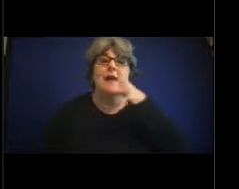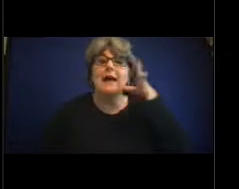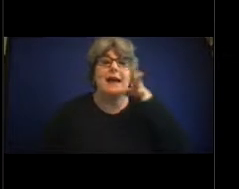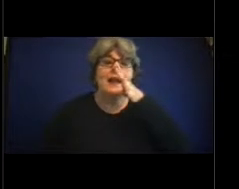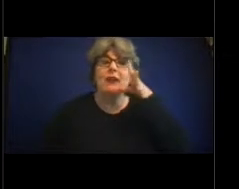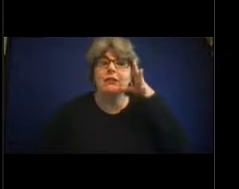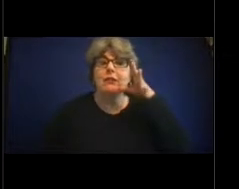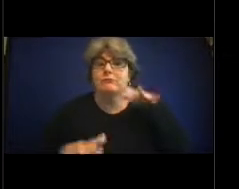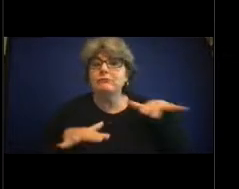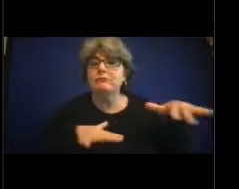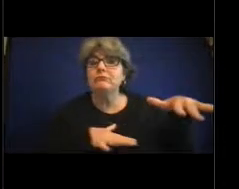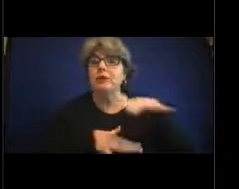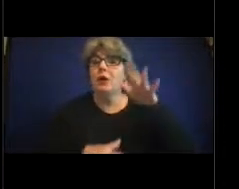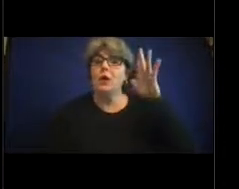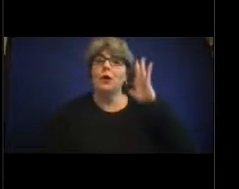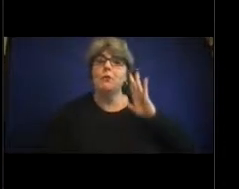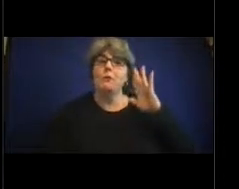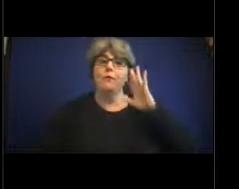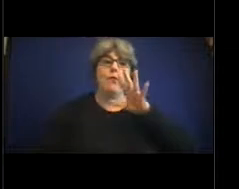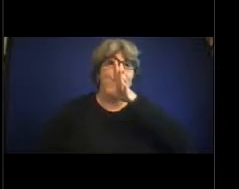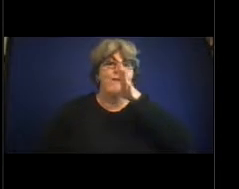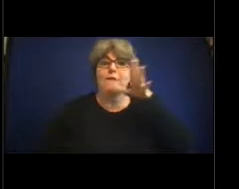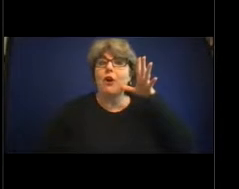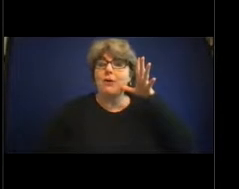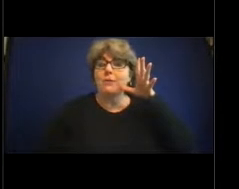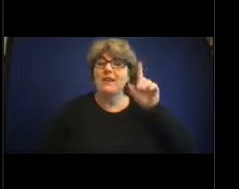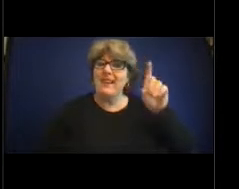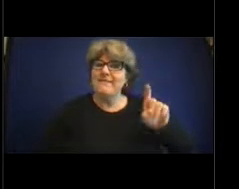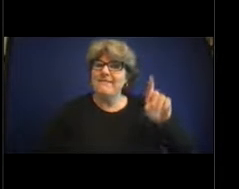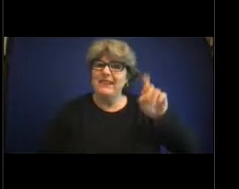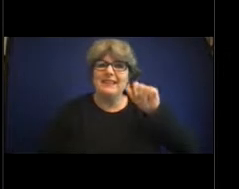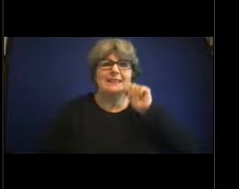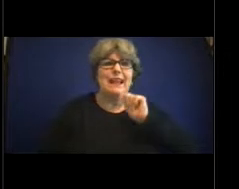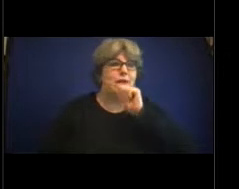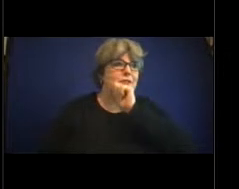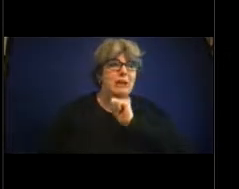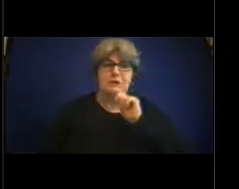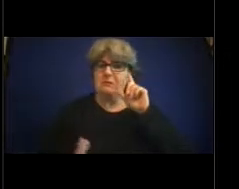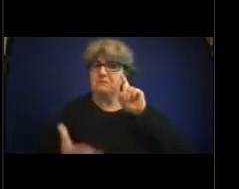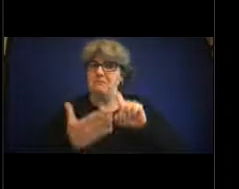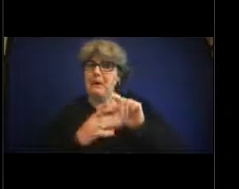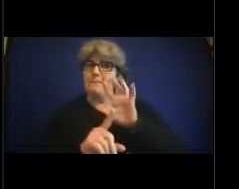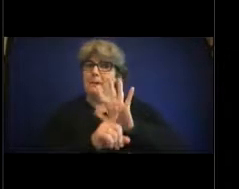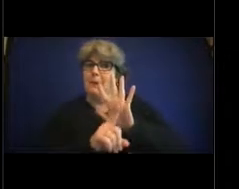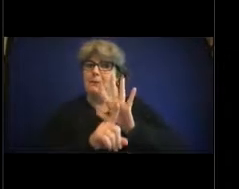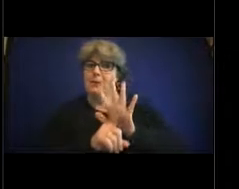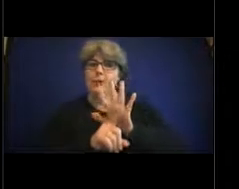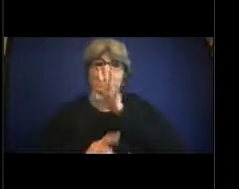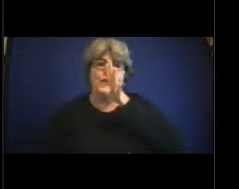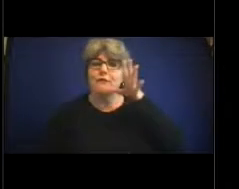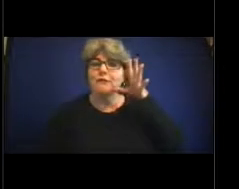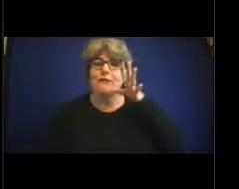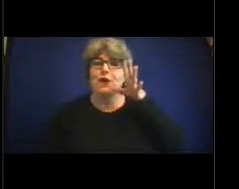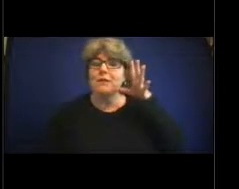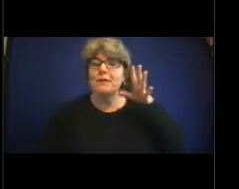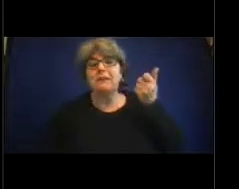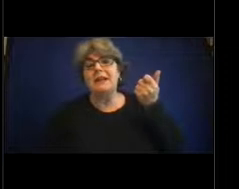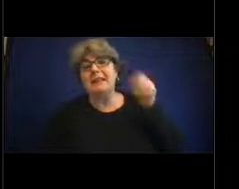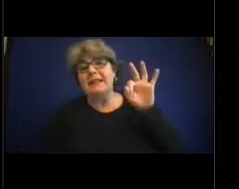fields. It used to be a lot of farming in the Phoenix area. It's what it was really known for up until probably the 80s or